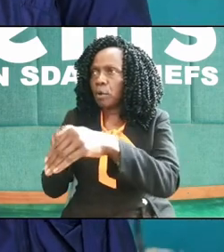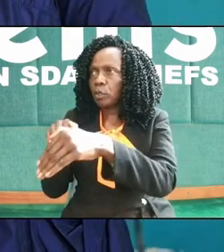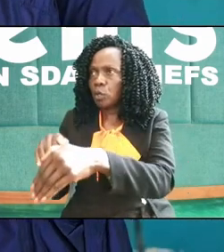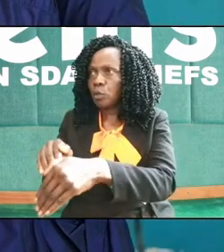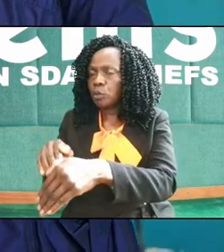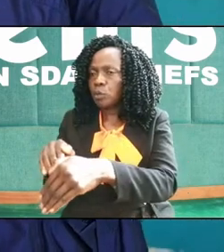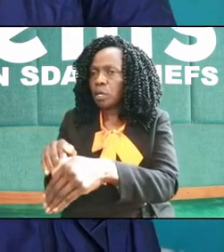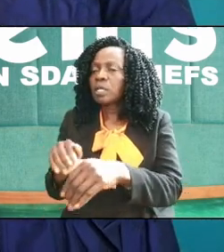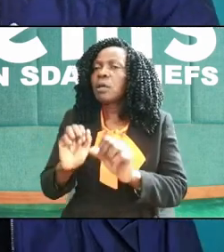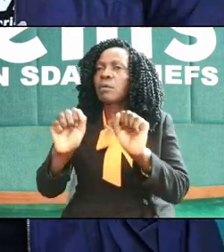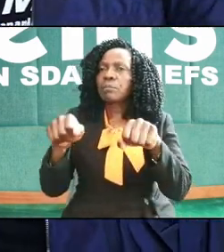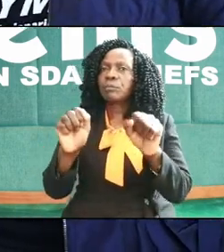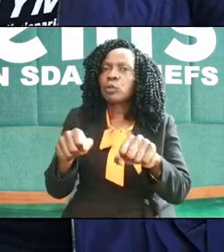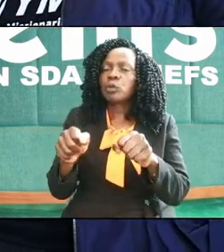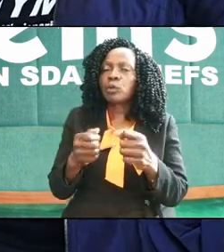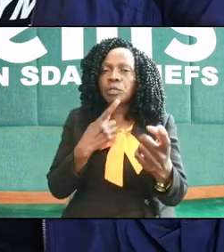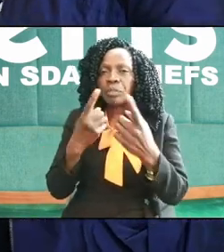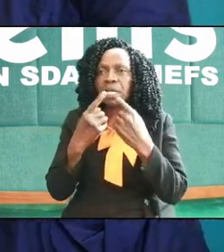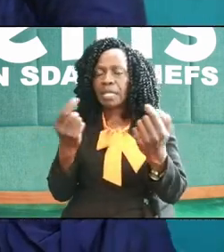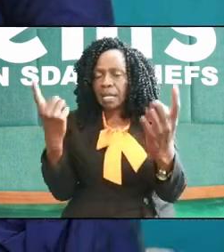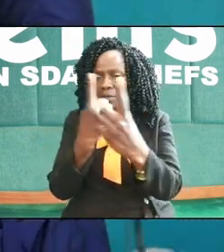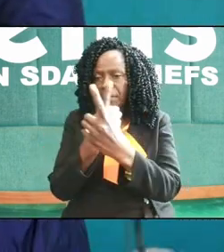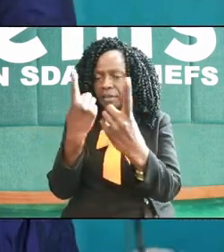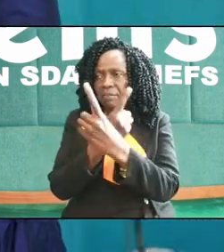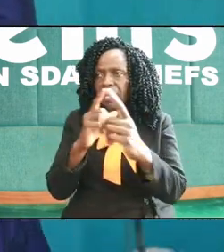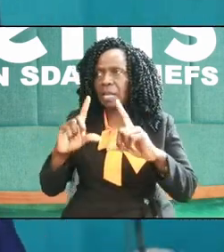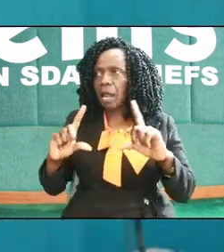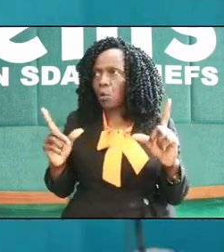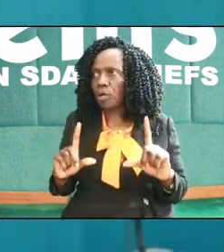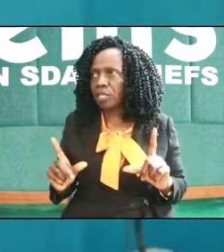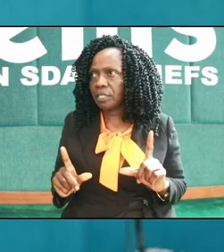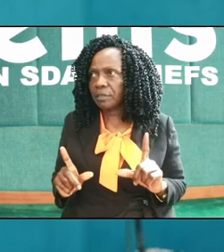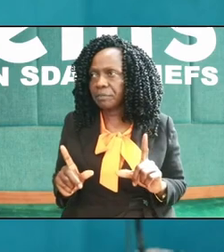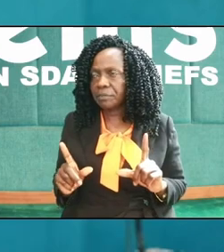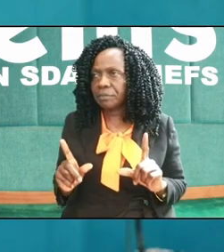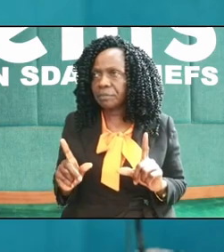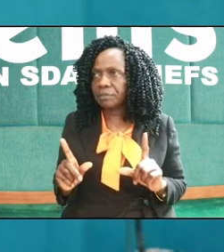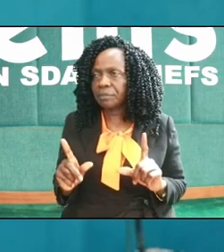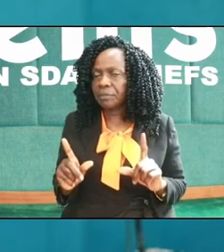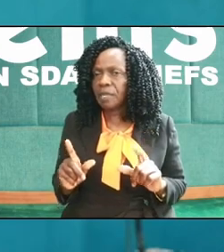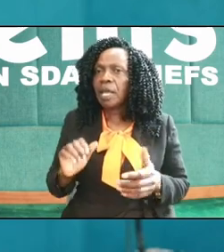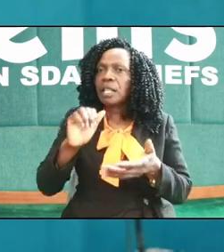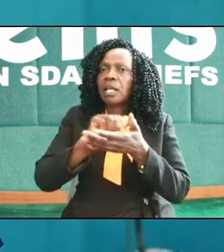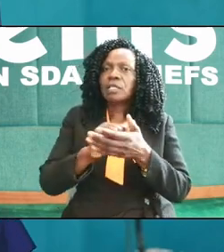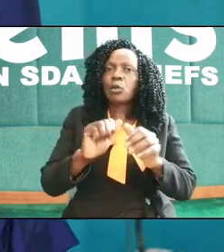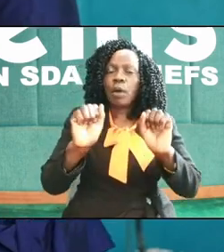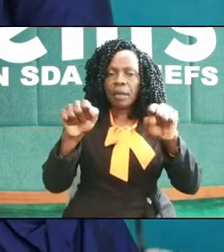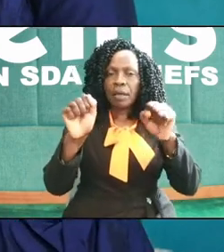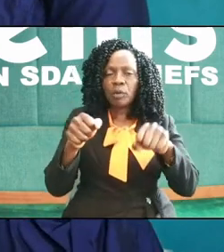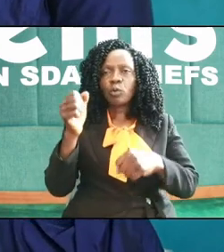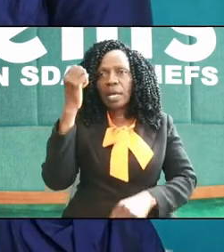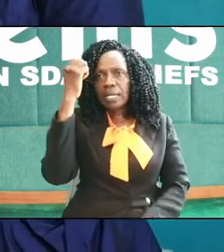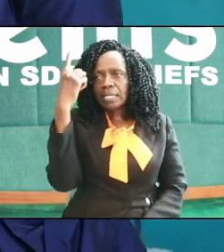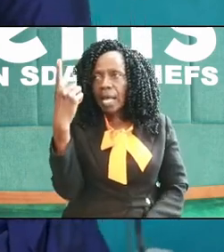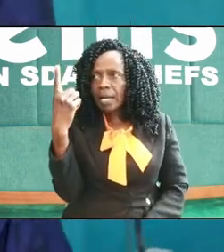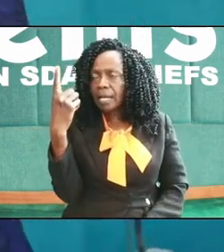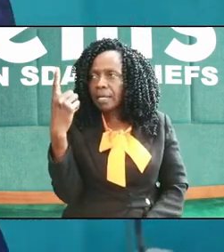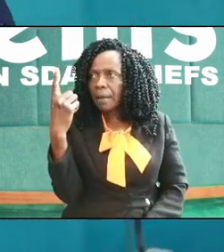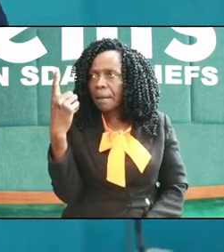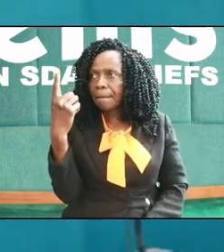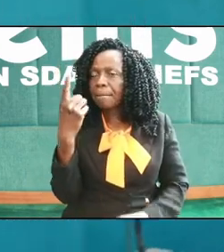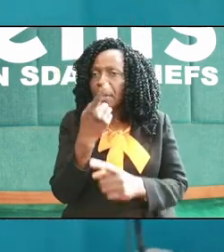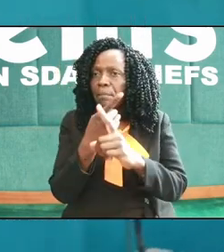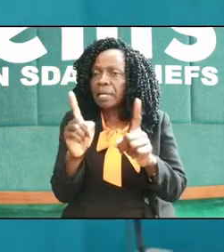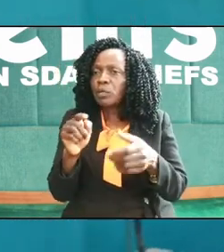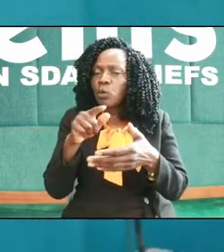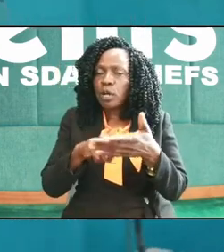to speak in languages so that those people who are around them who are speaking in a different language, they were able to understand. But now what does the